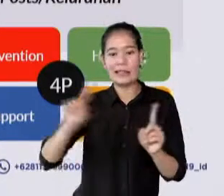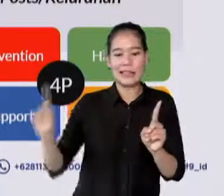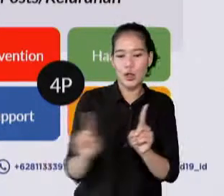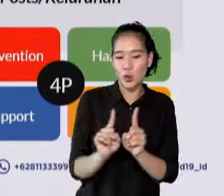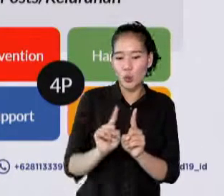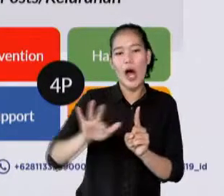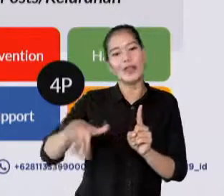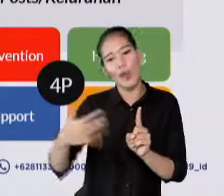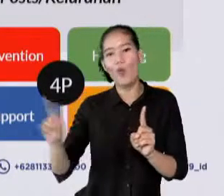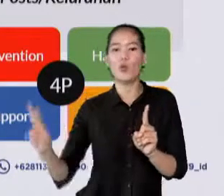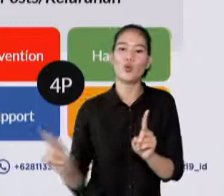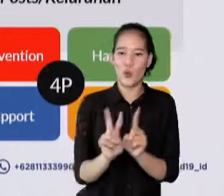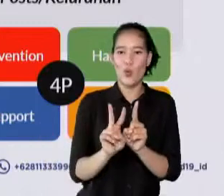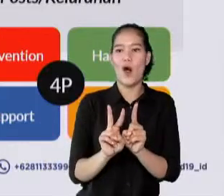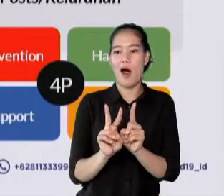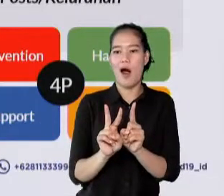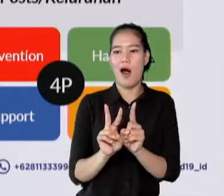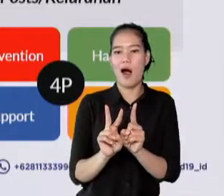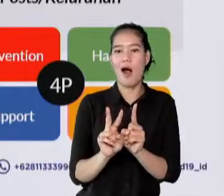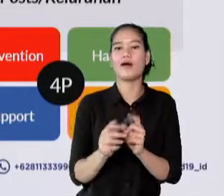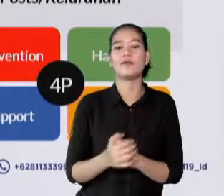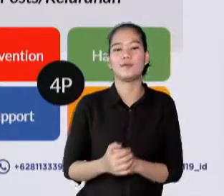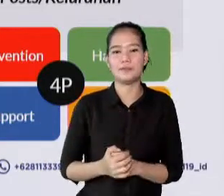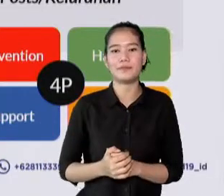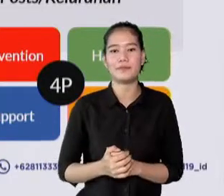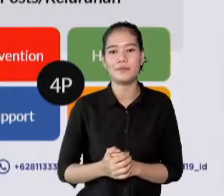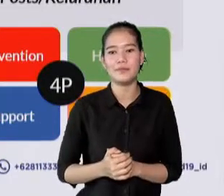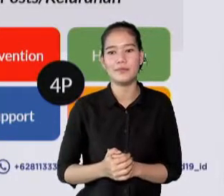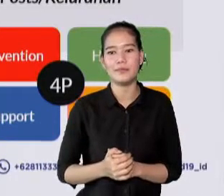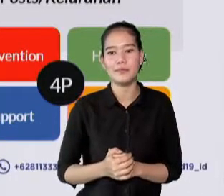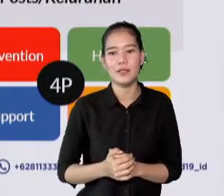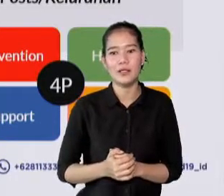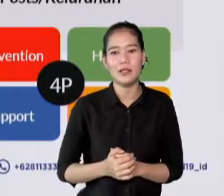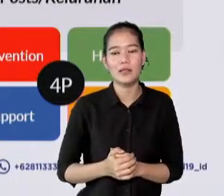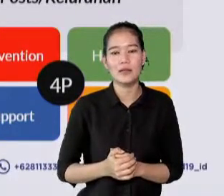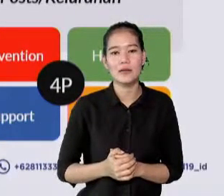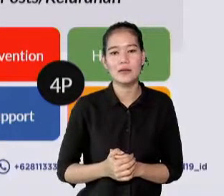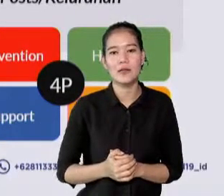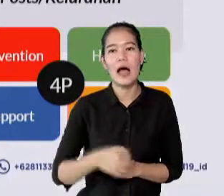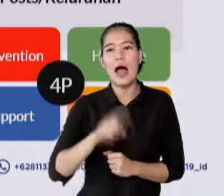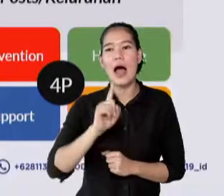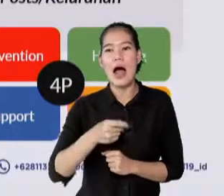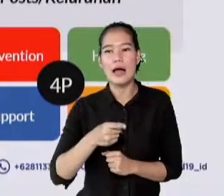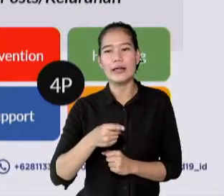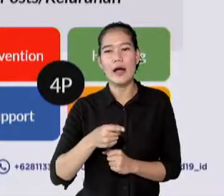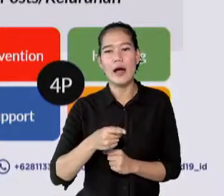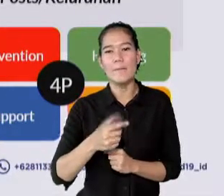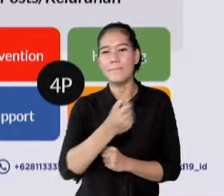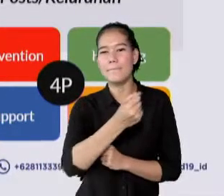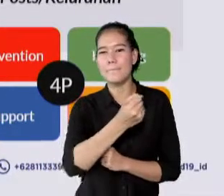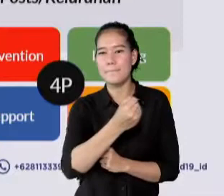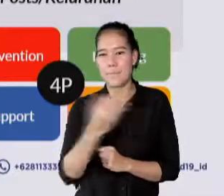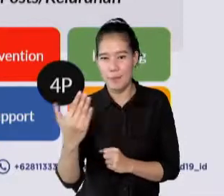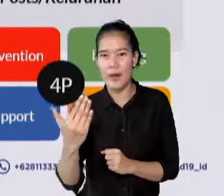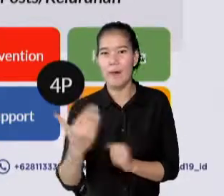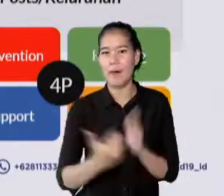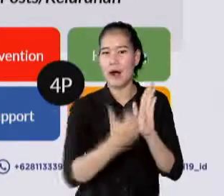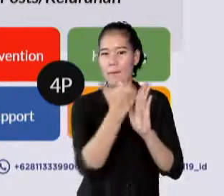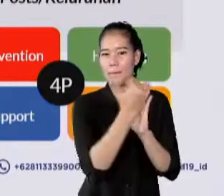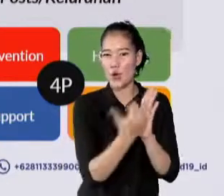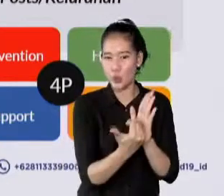However, it should be noted before traveling for exempted parties, there are travel prerequisites that must be